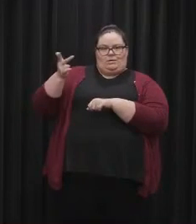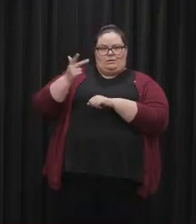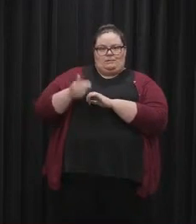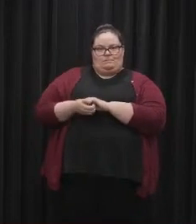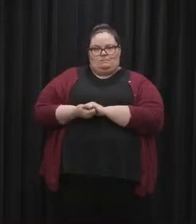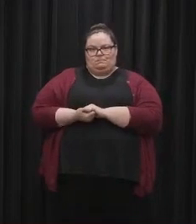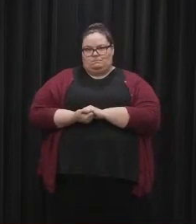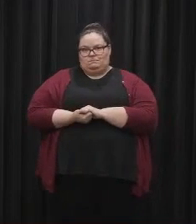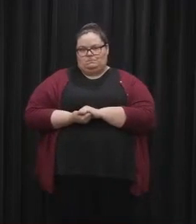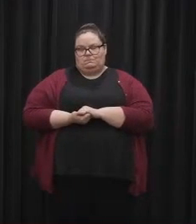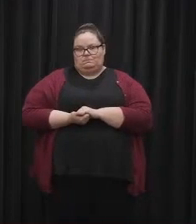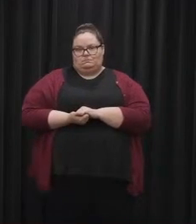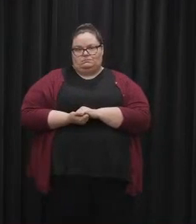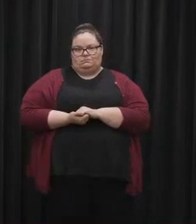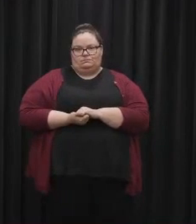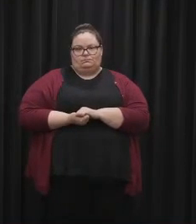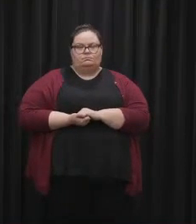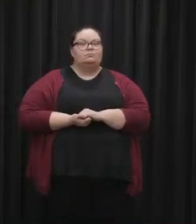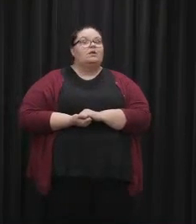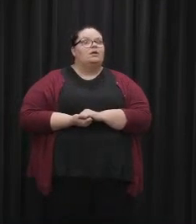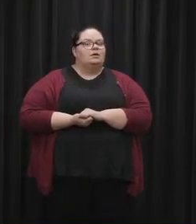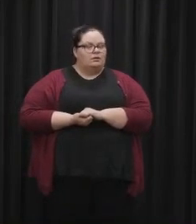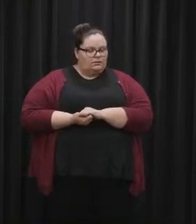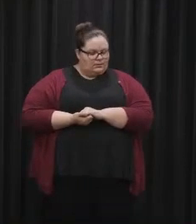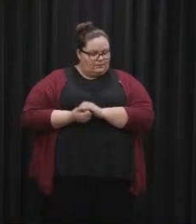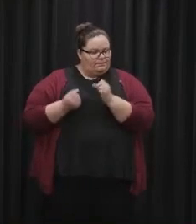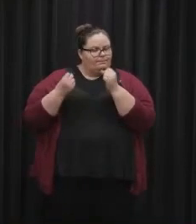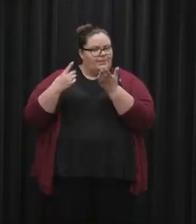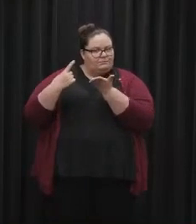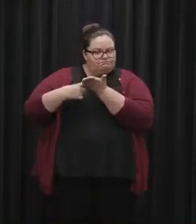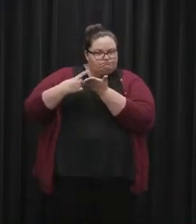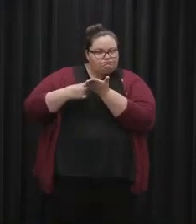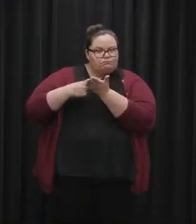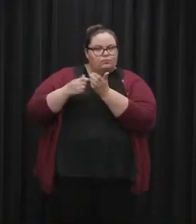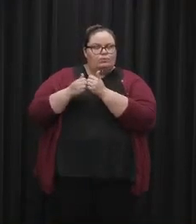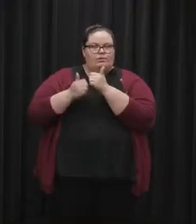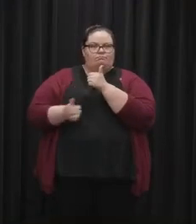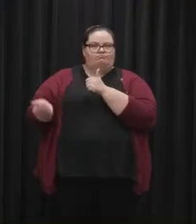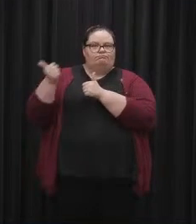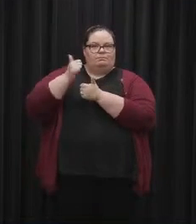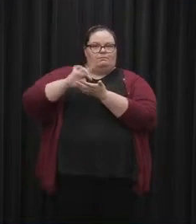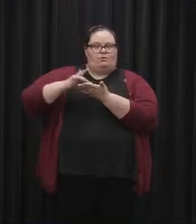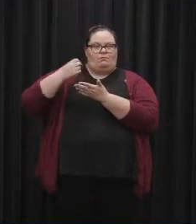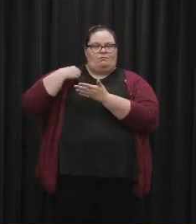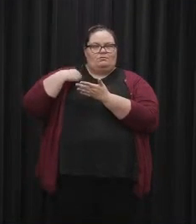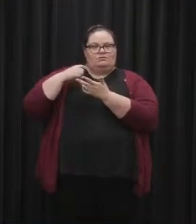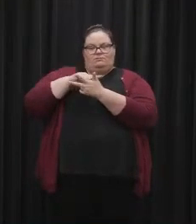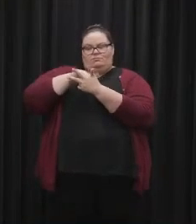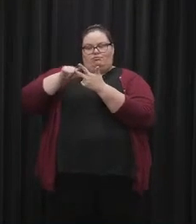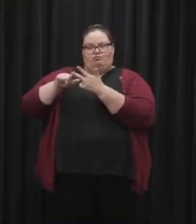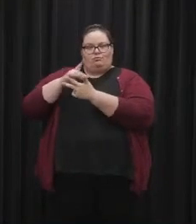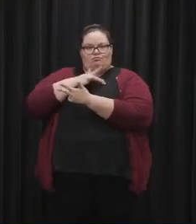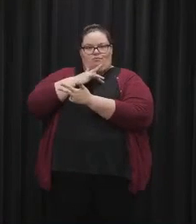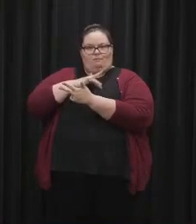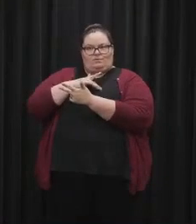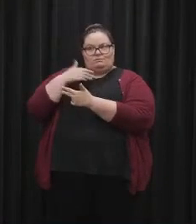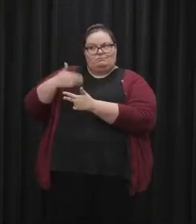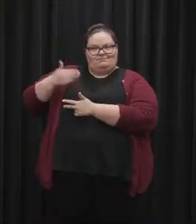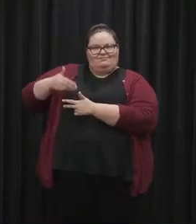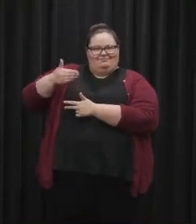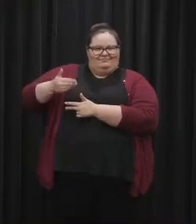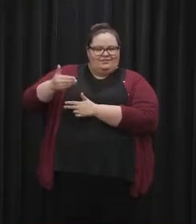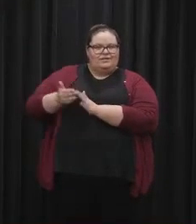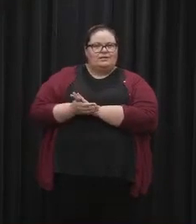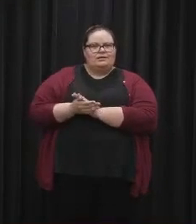off to the rest of the region. I've been having conversations with the chief medical officers of health from the other Atlantic provinces quite